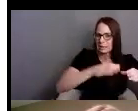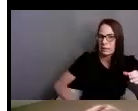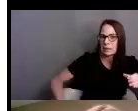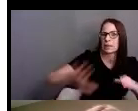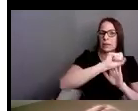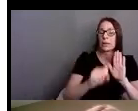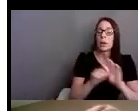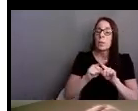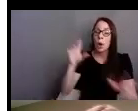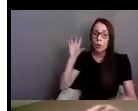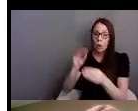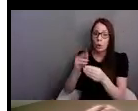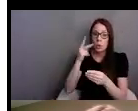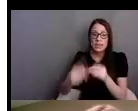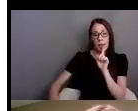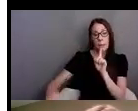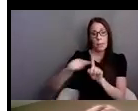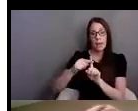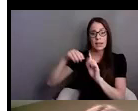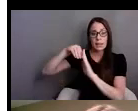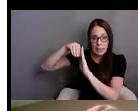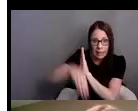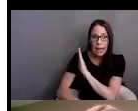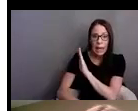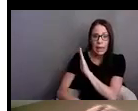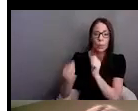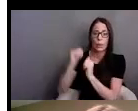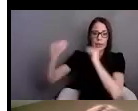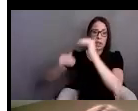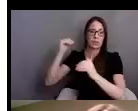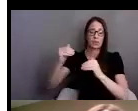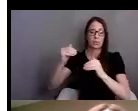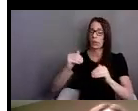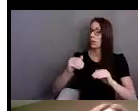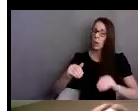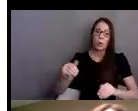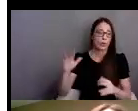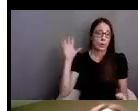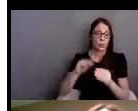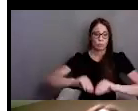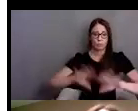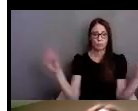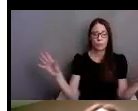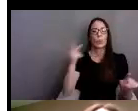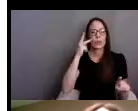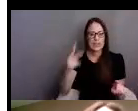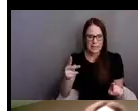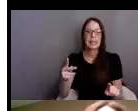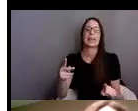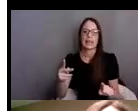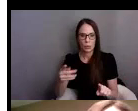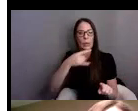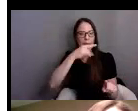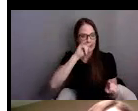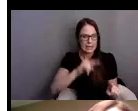of a positive declining trend in adults. So overall picture here is that we are continuing to see concerning trends in kids in the state, and that is clearly